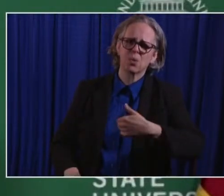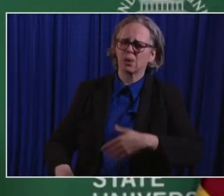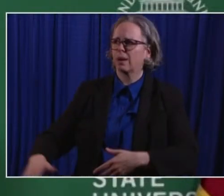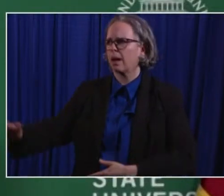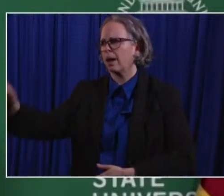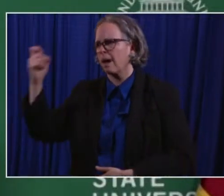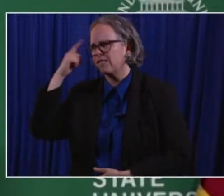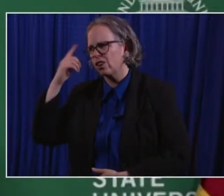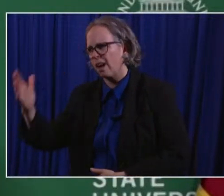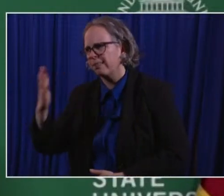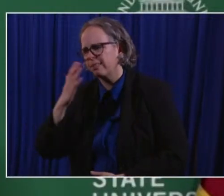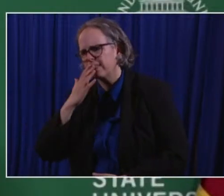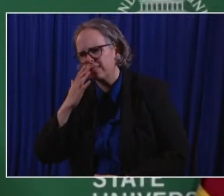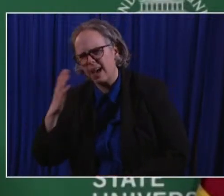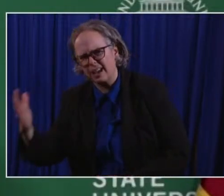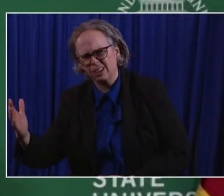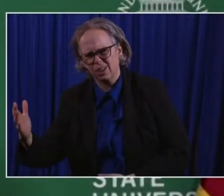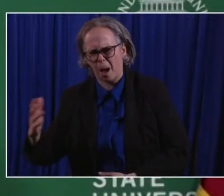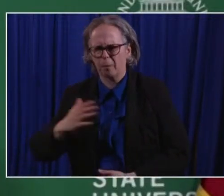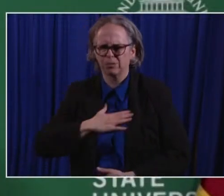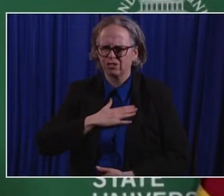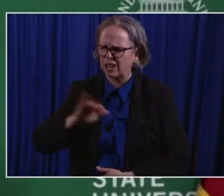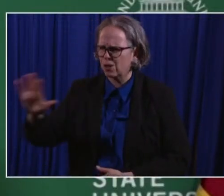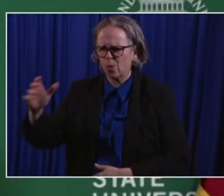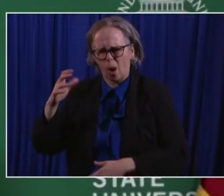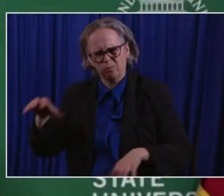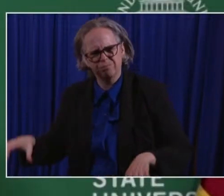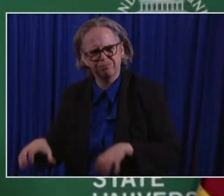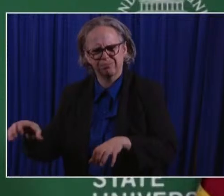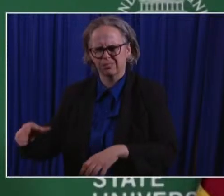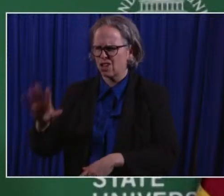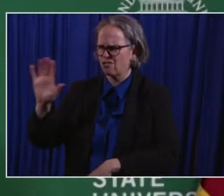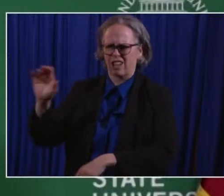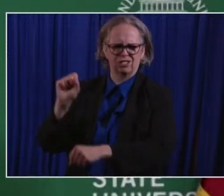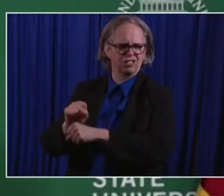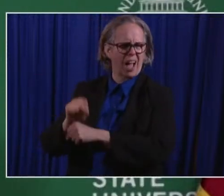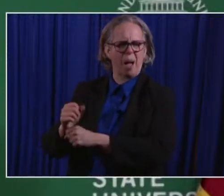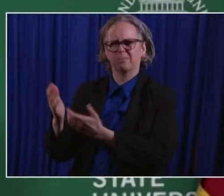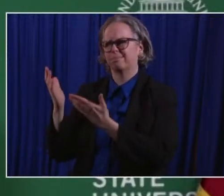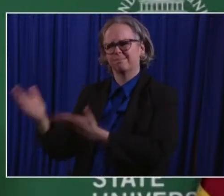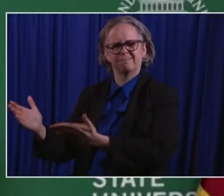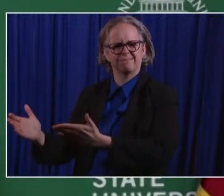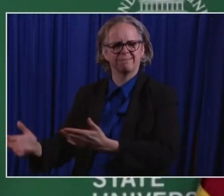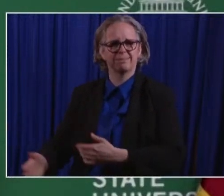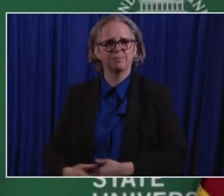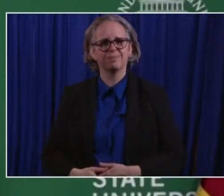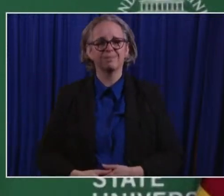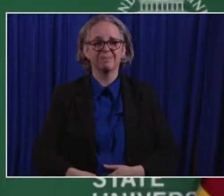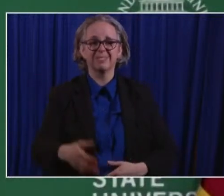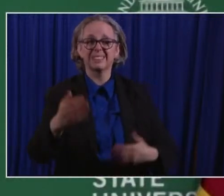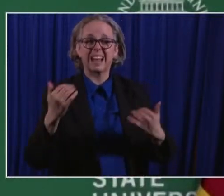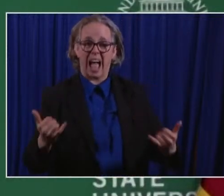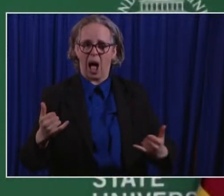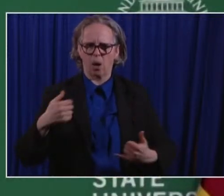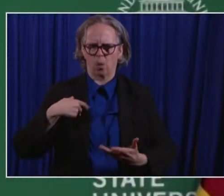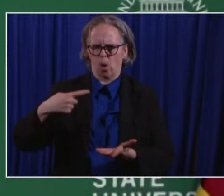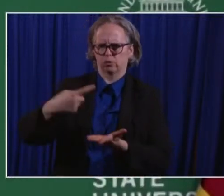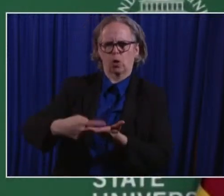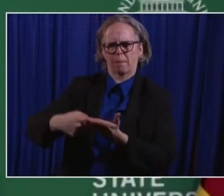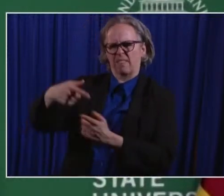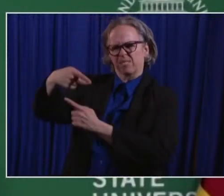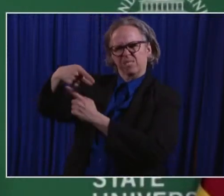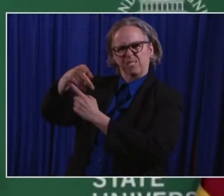do. Great, great, great job. Again, we're offering the Pfizer vaccine here at Wolstein. And again, that is